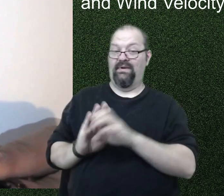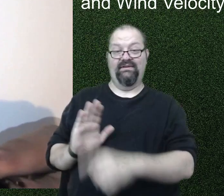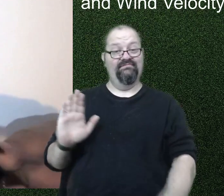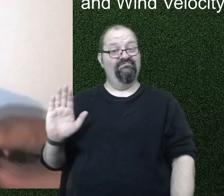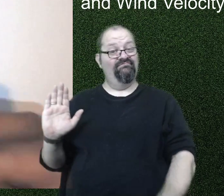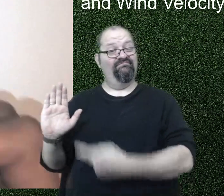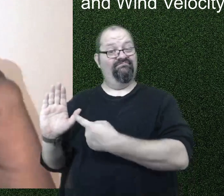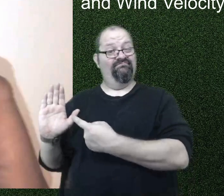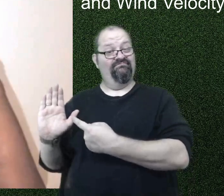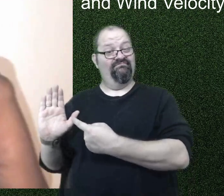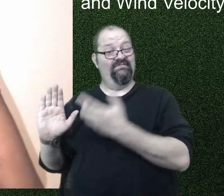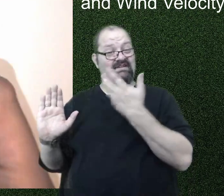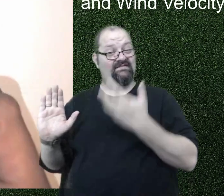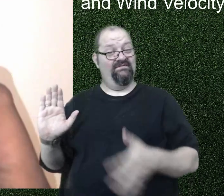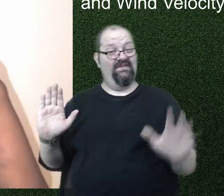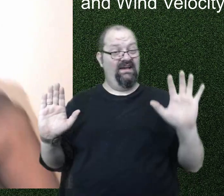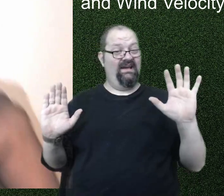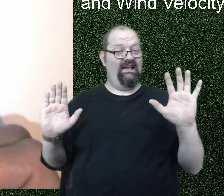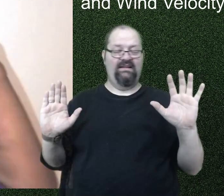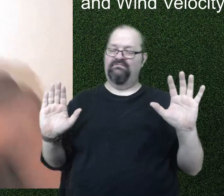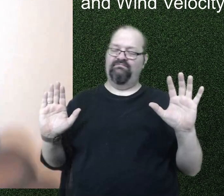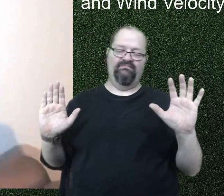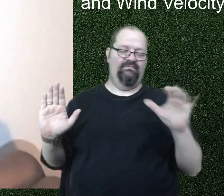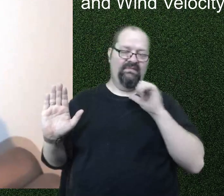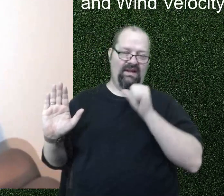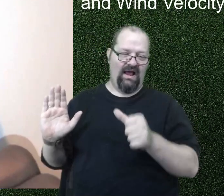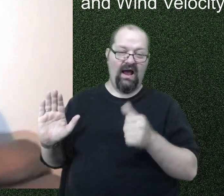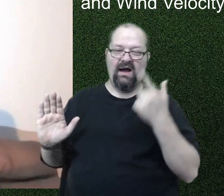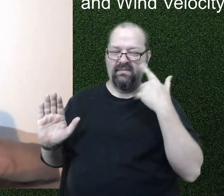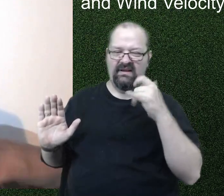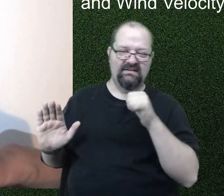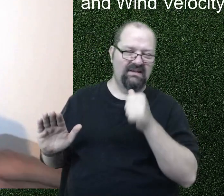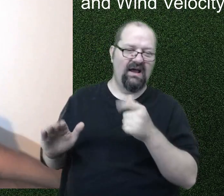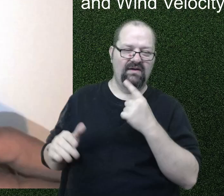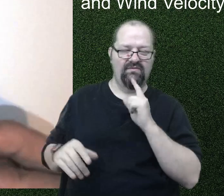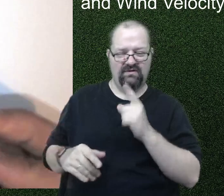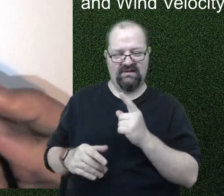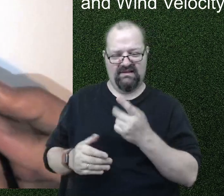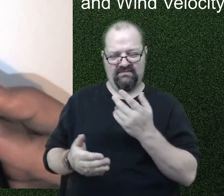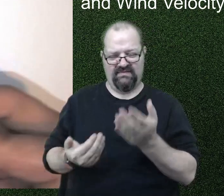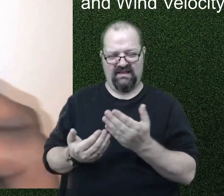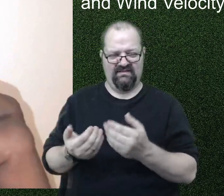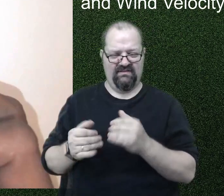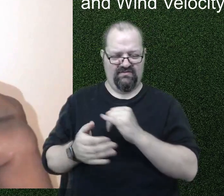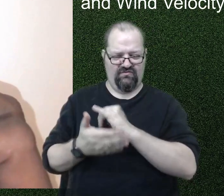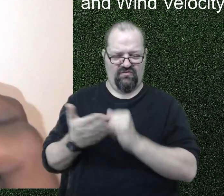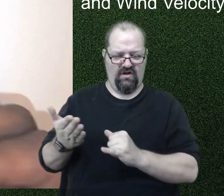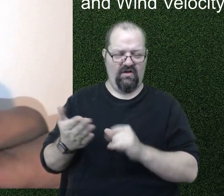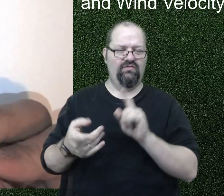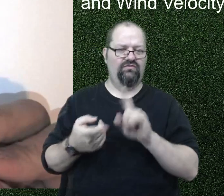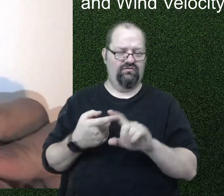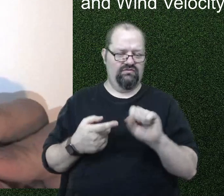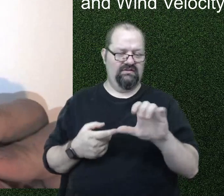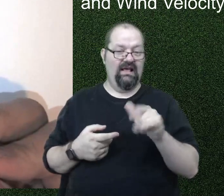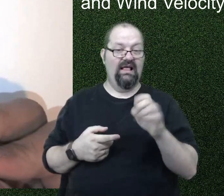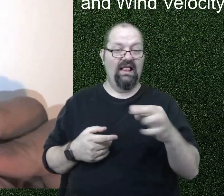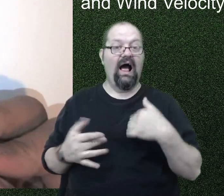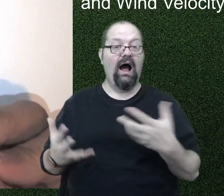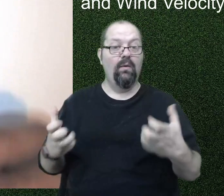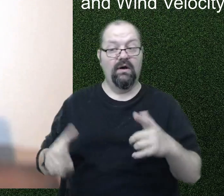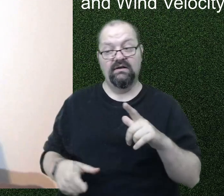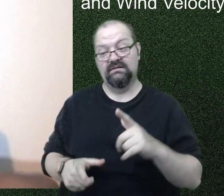vector, which isn't that good because that's not very good and that's not to scale. I want the plane's resultant speed